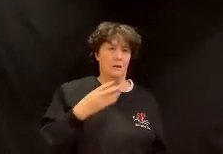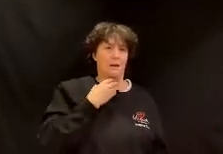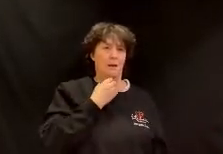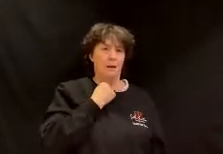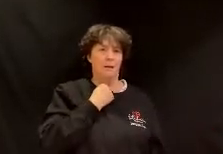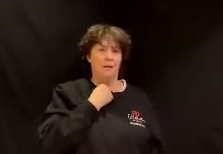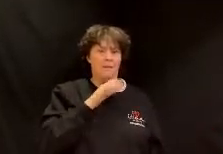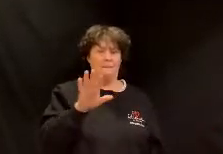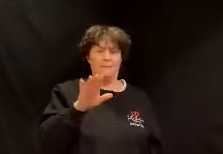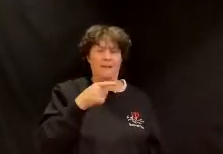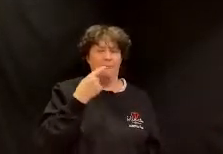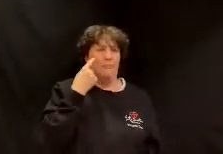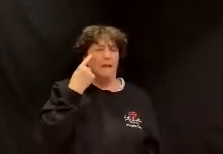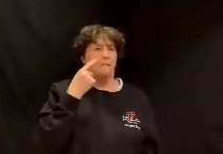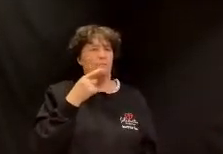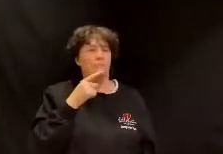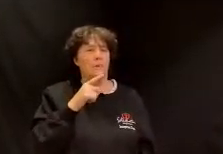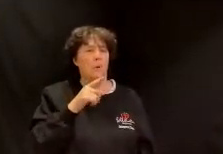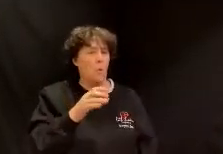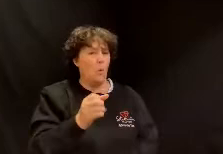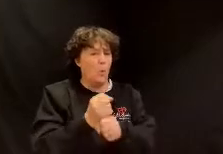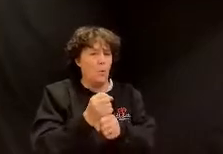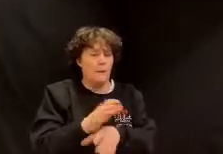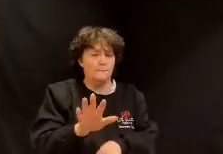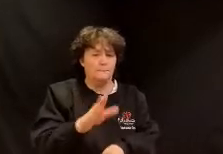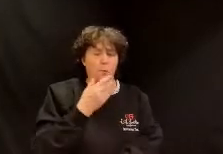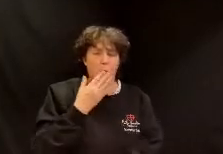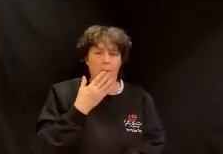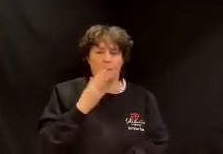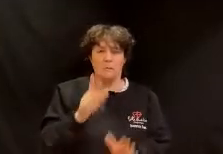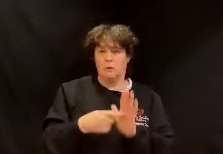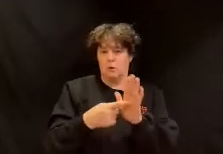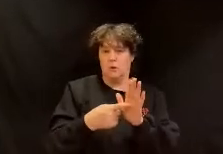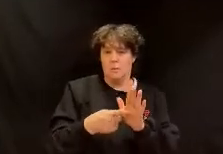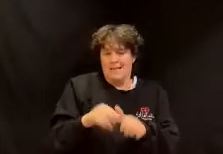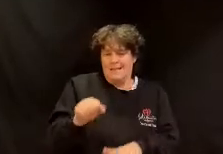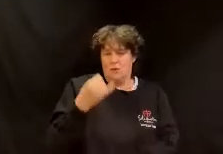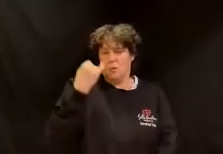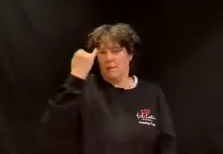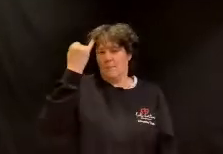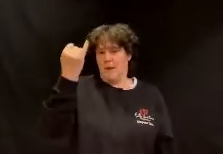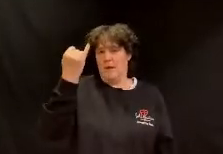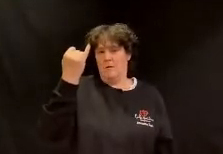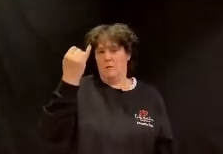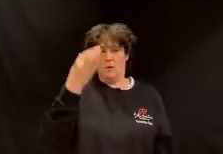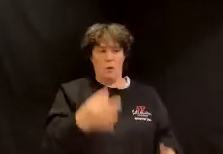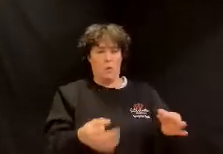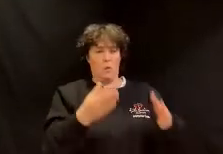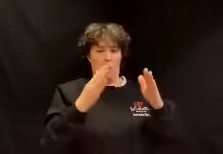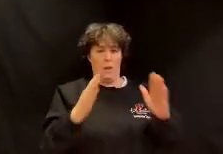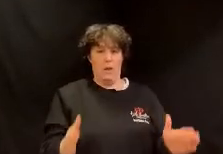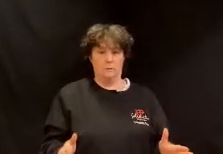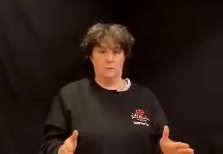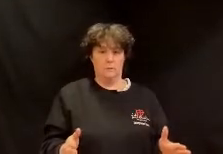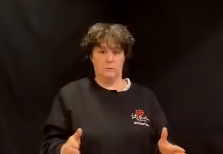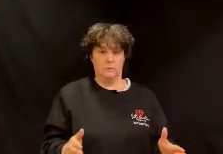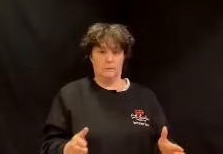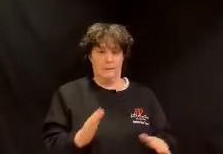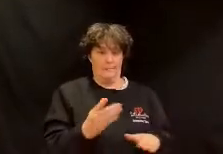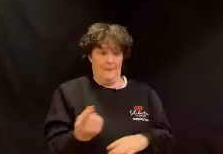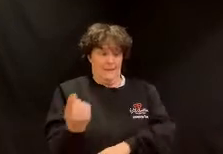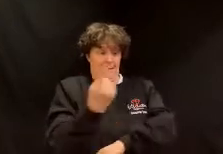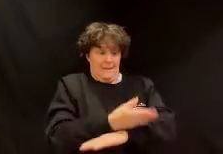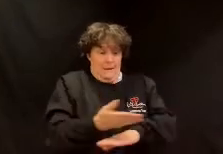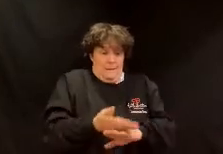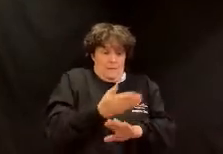No. Just play with me a second here. Could you imagine the courthouse on the day before the year